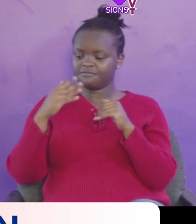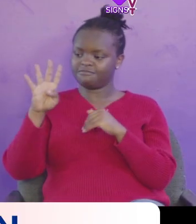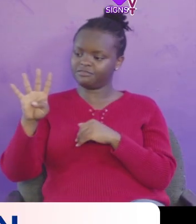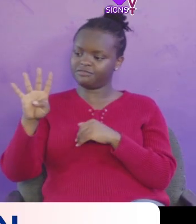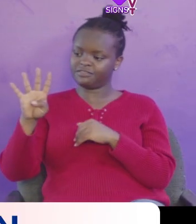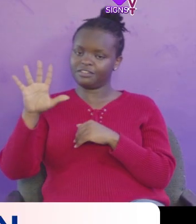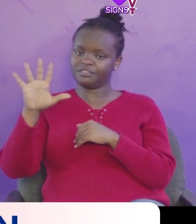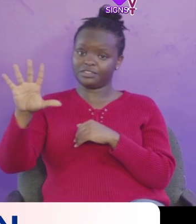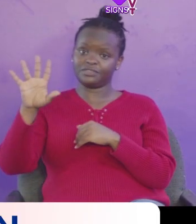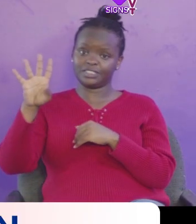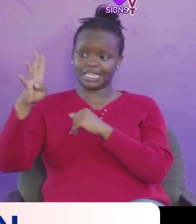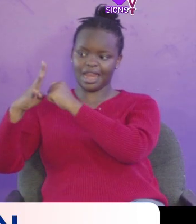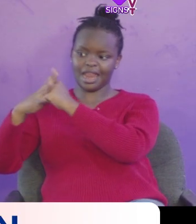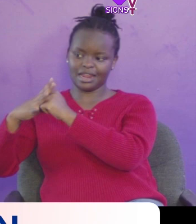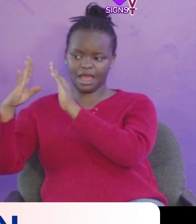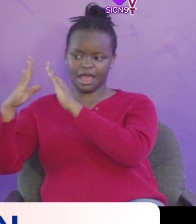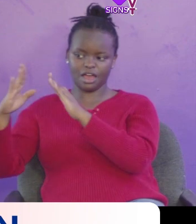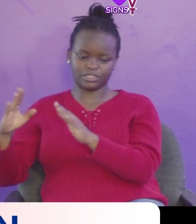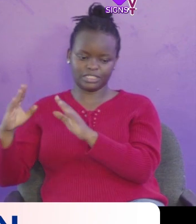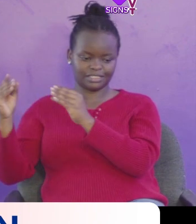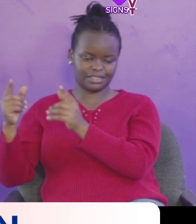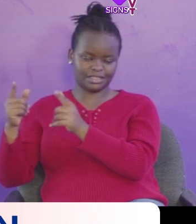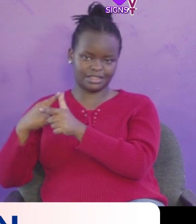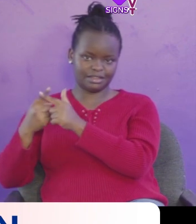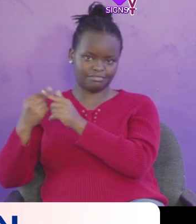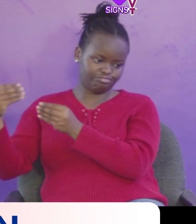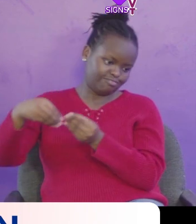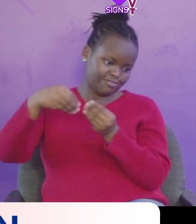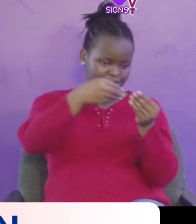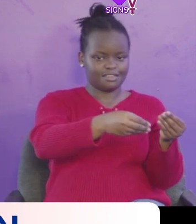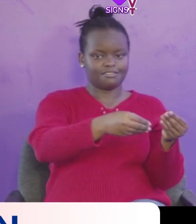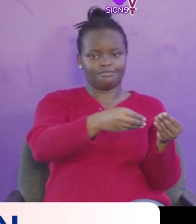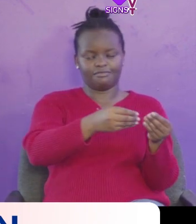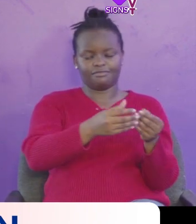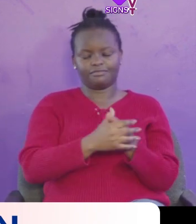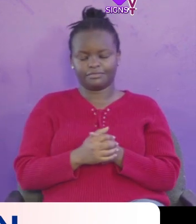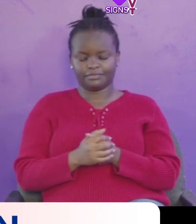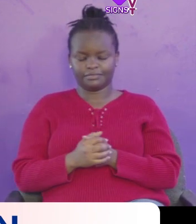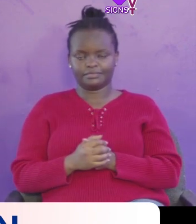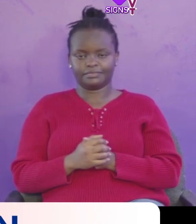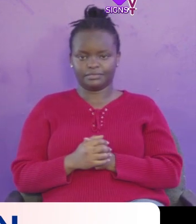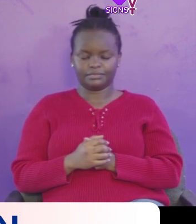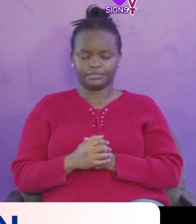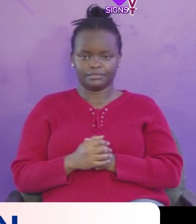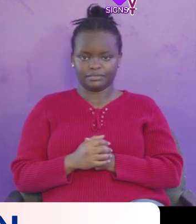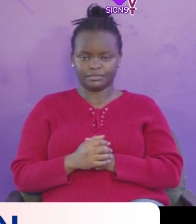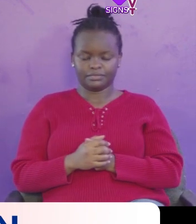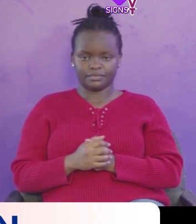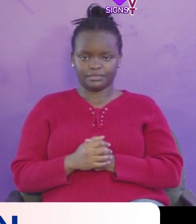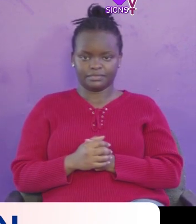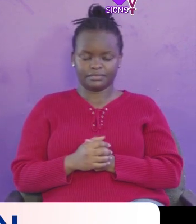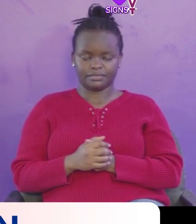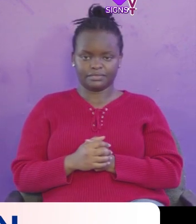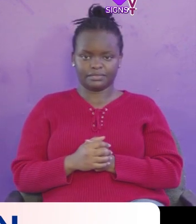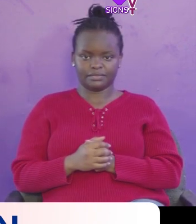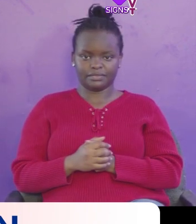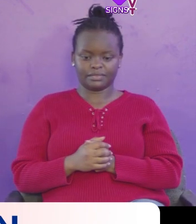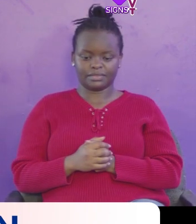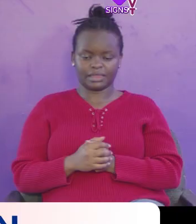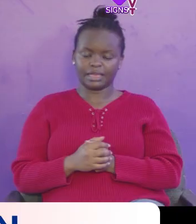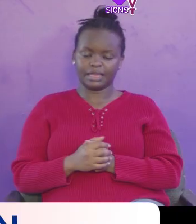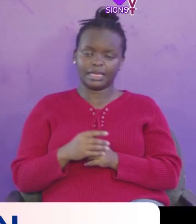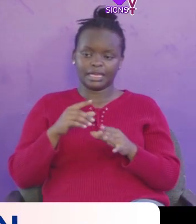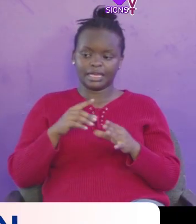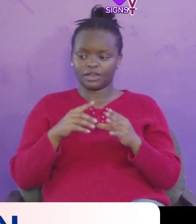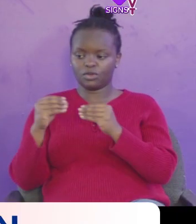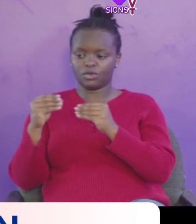slot 59 affordable houses for them. And wanafaa waende waingie